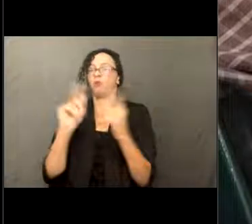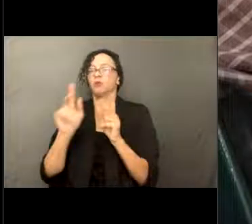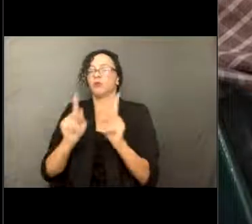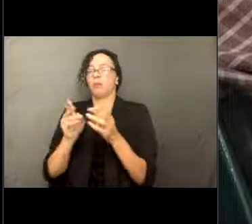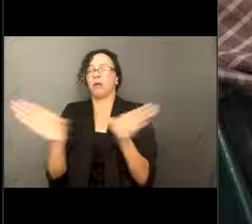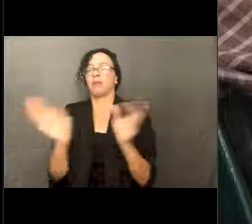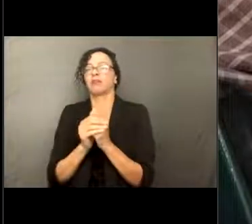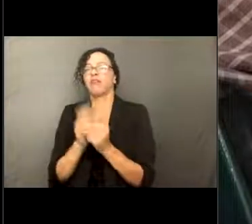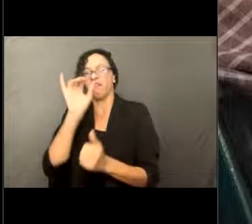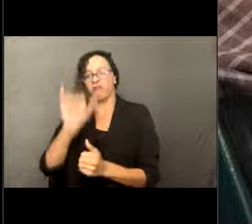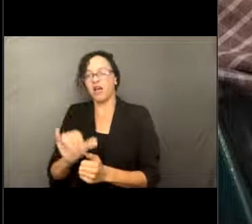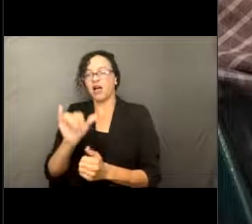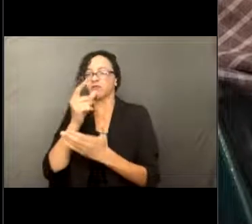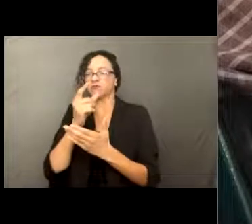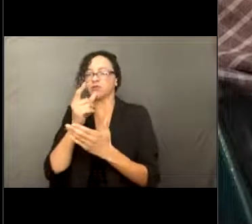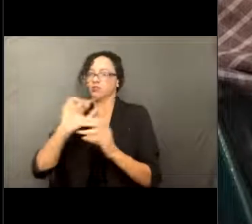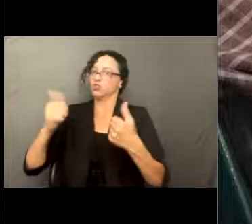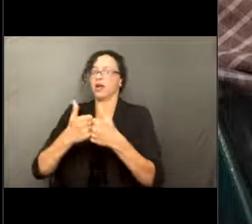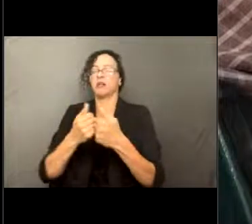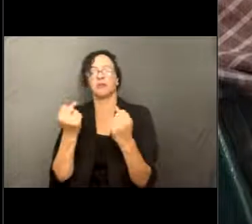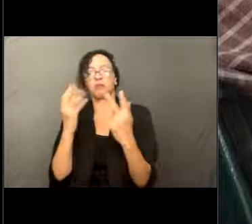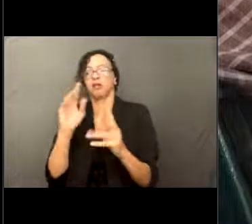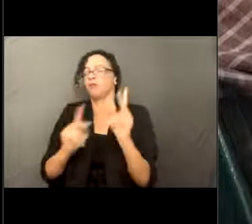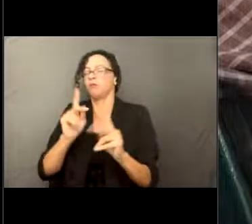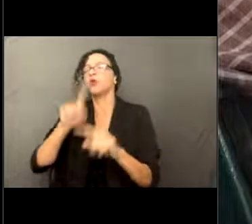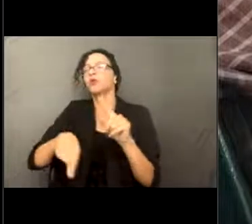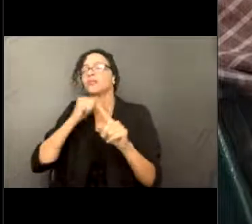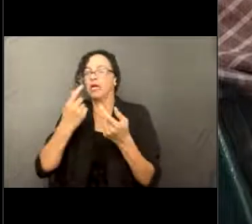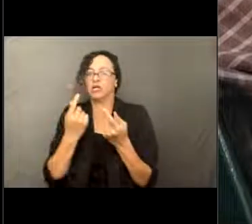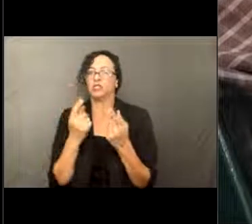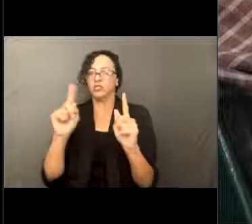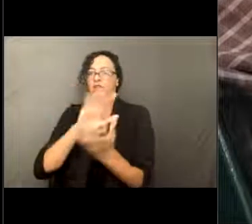pandemic. For that, we thank you, Ed.